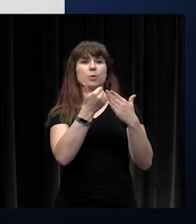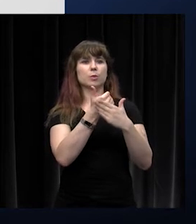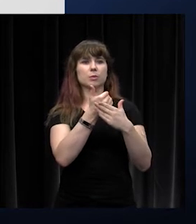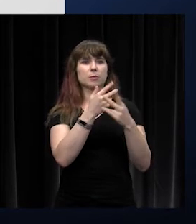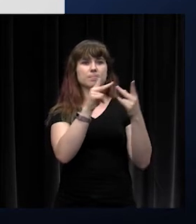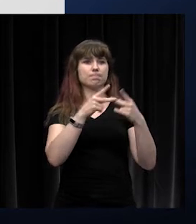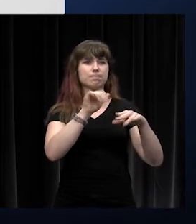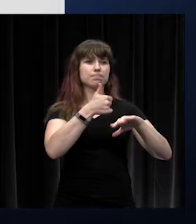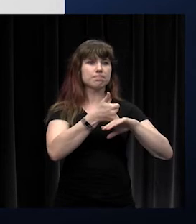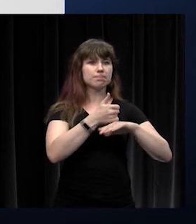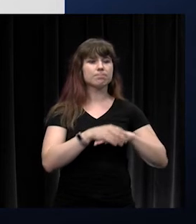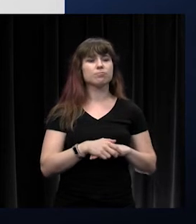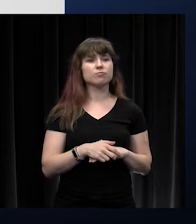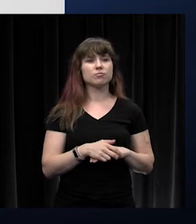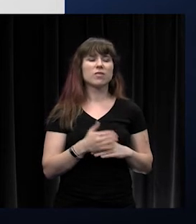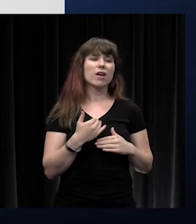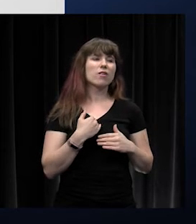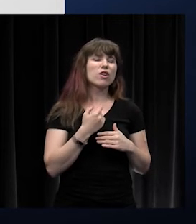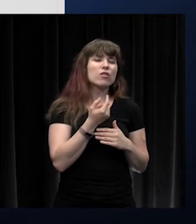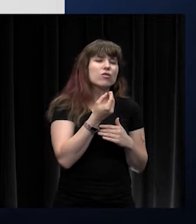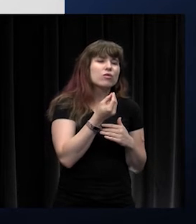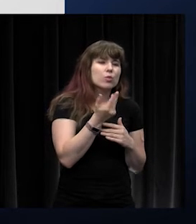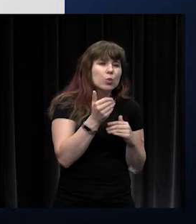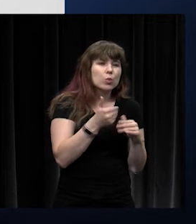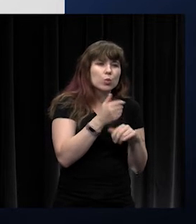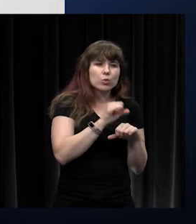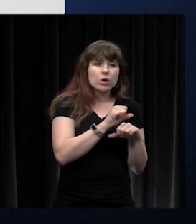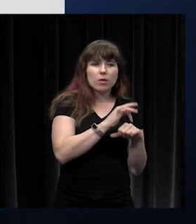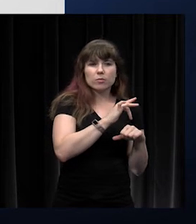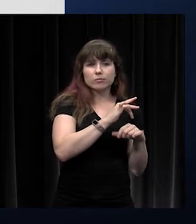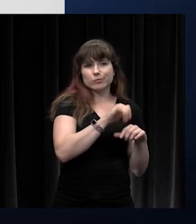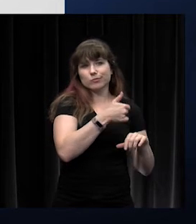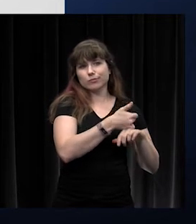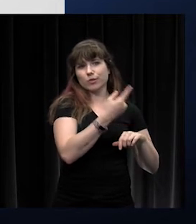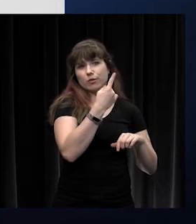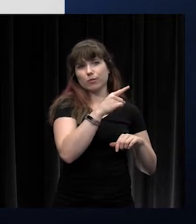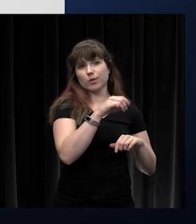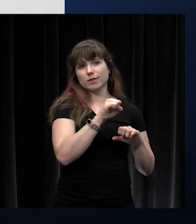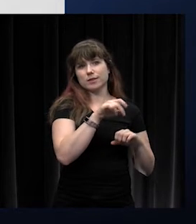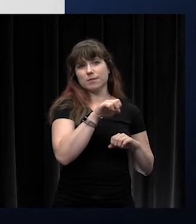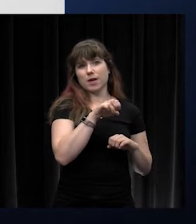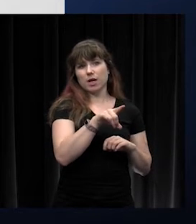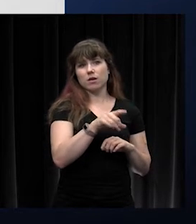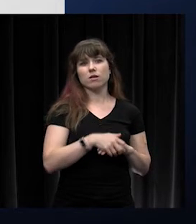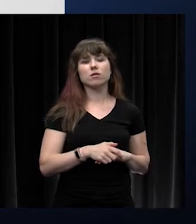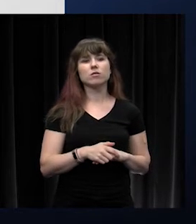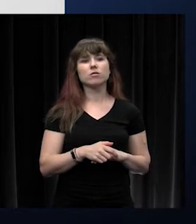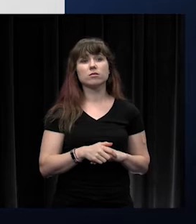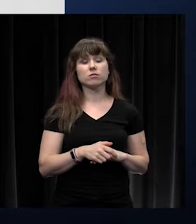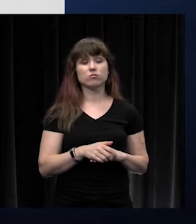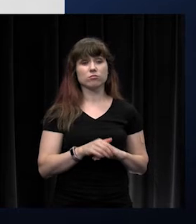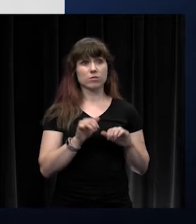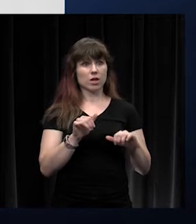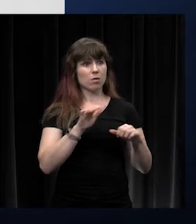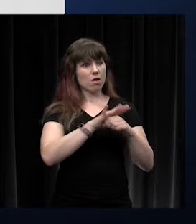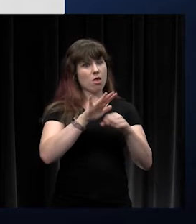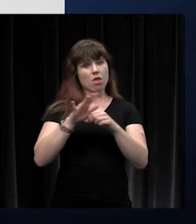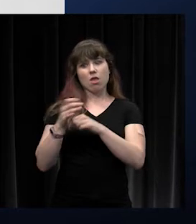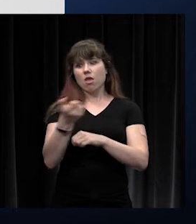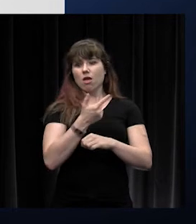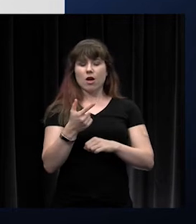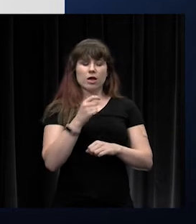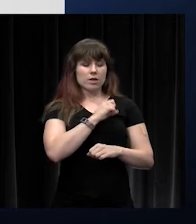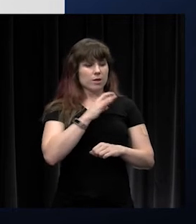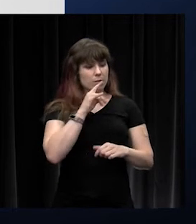few new positions and predominantly in special education. So to be able to fulfill all those positions, it takes a lot of staff